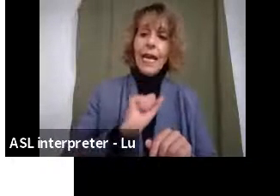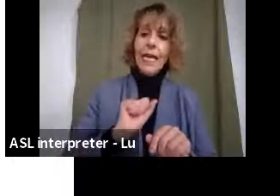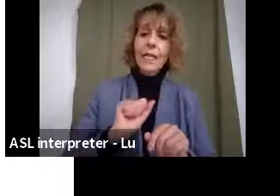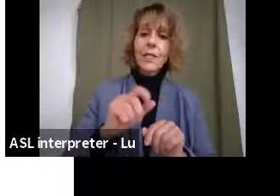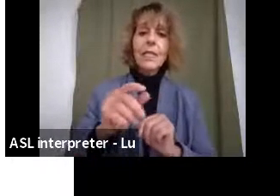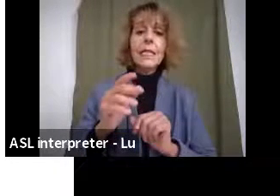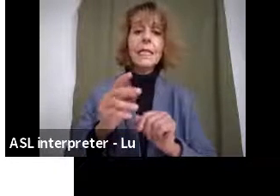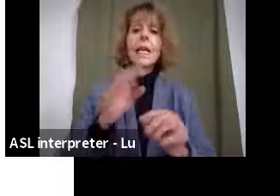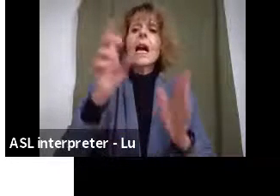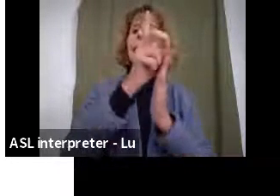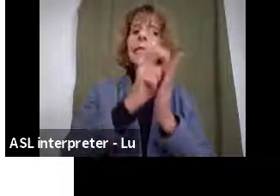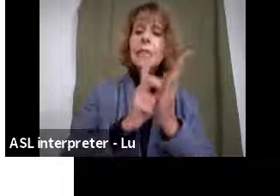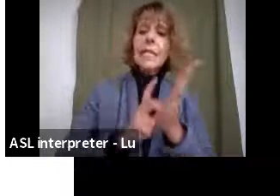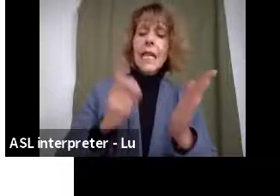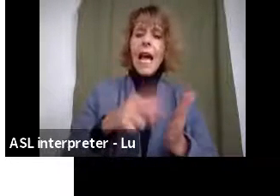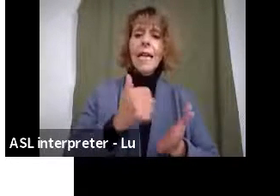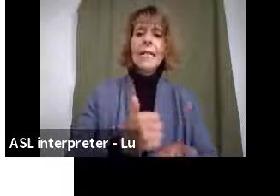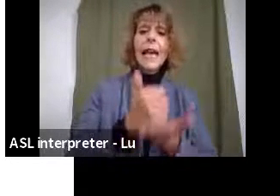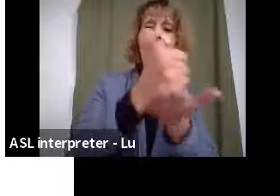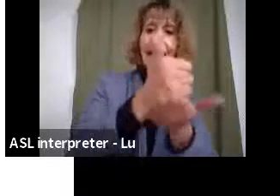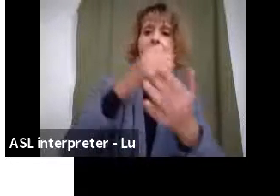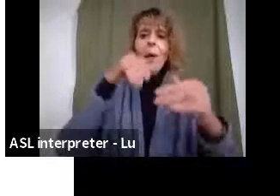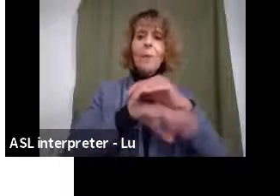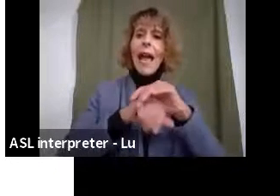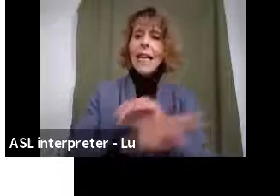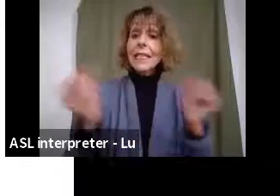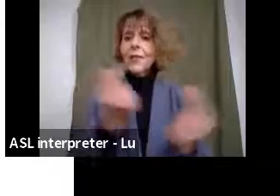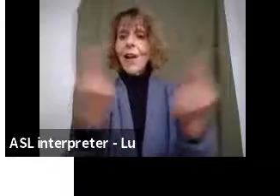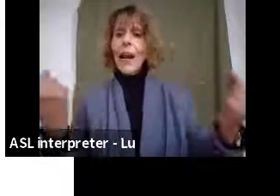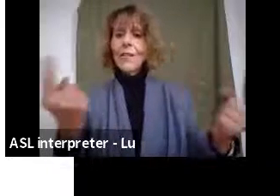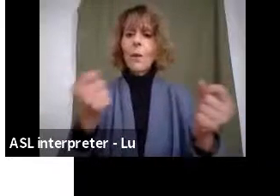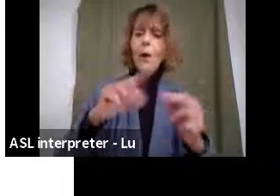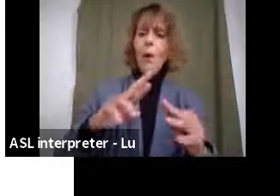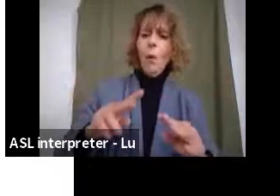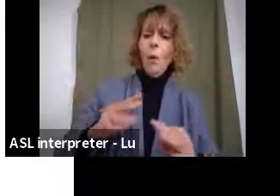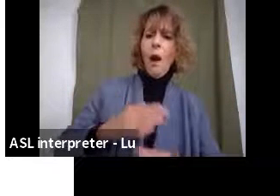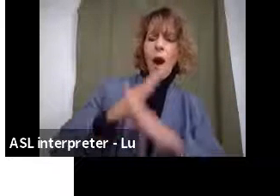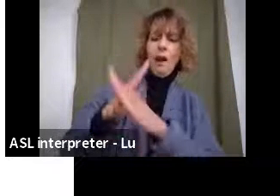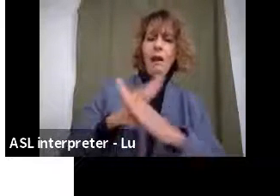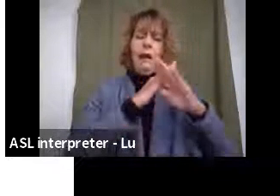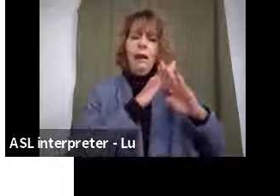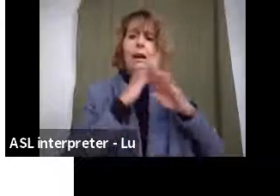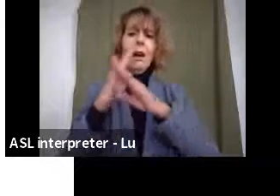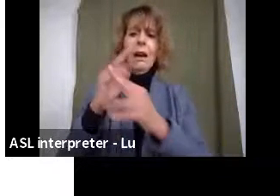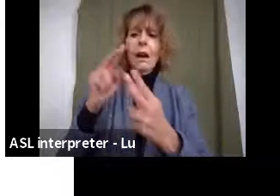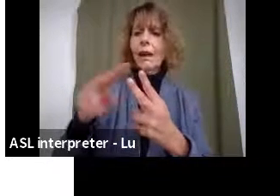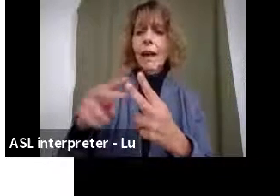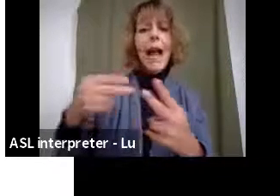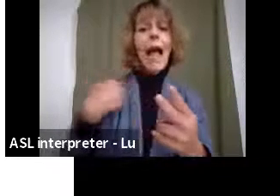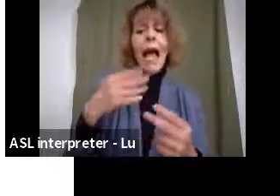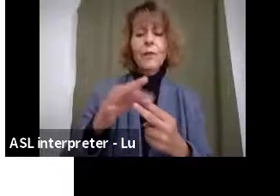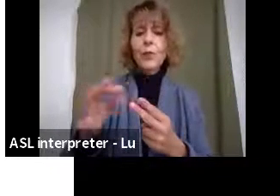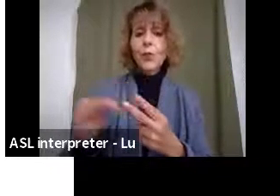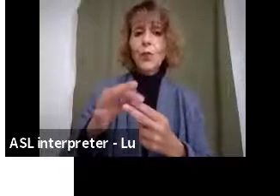be. We have a jam-packed agenda today. Um, so first we'll start with